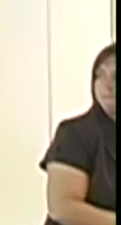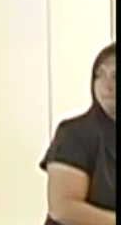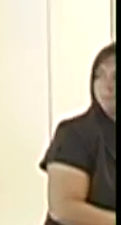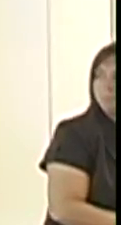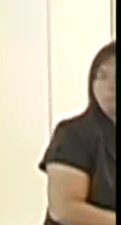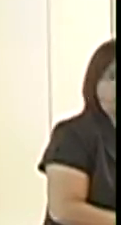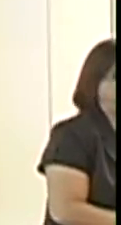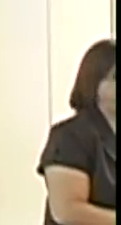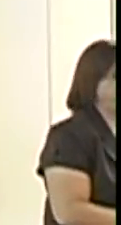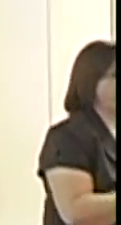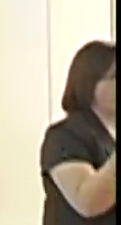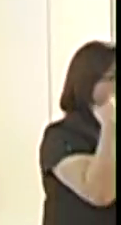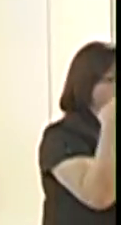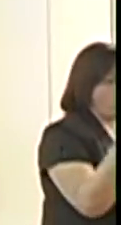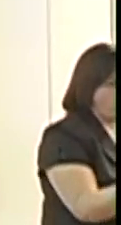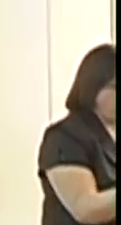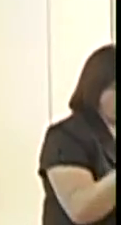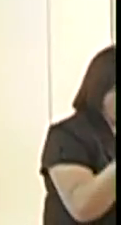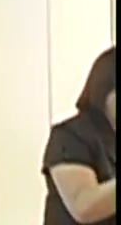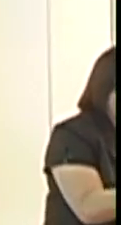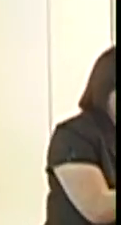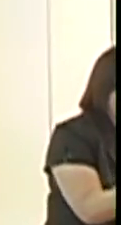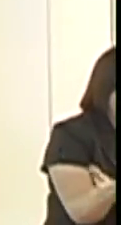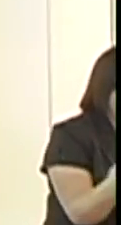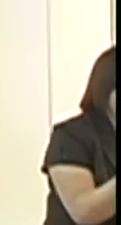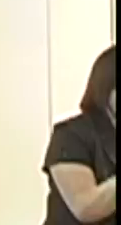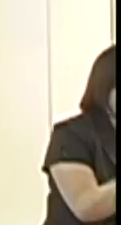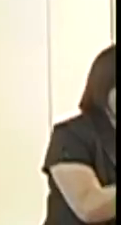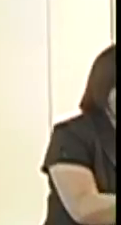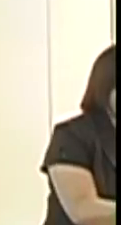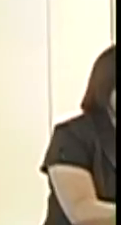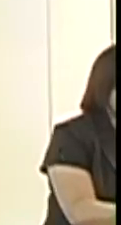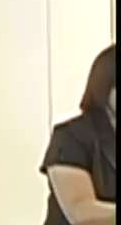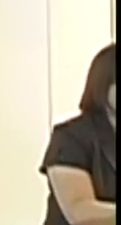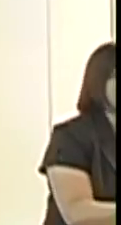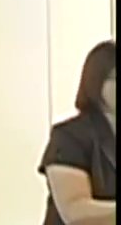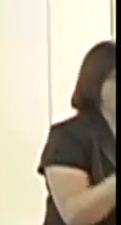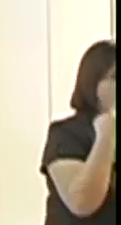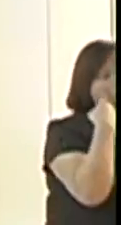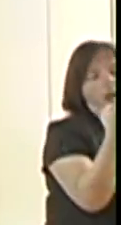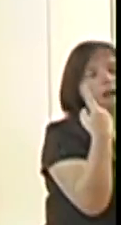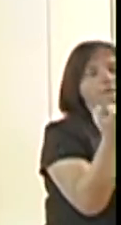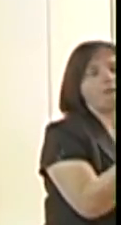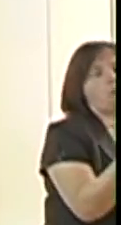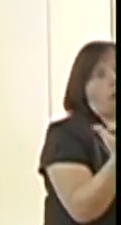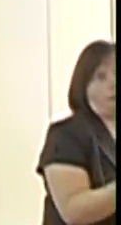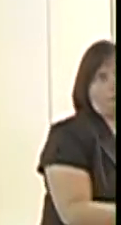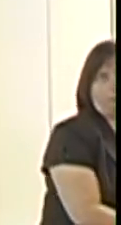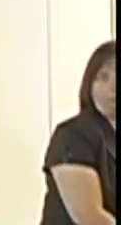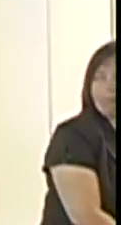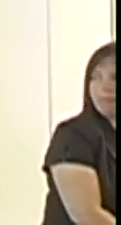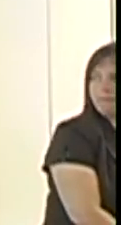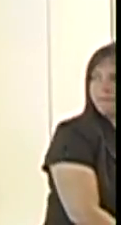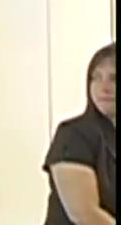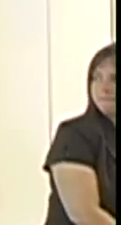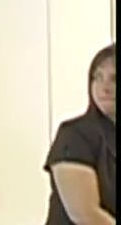And she's referring to a picture in a picture book, and notice what she does.